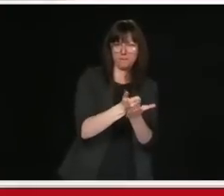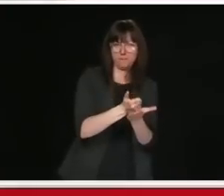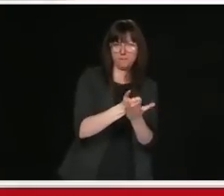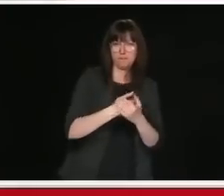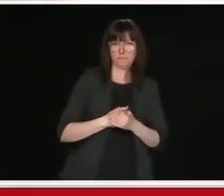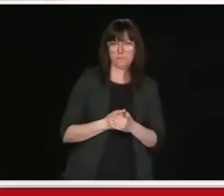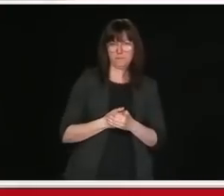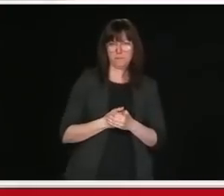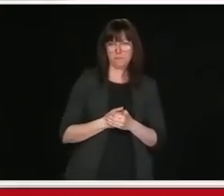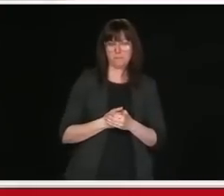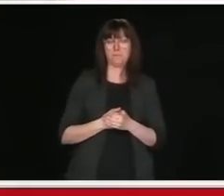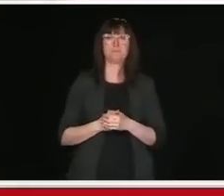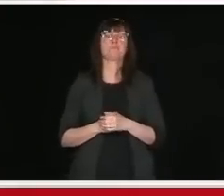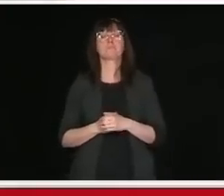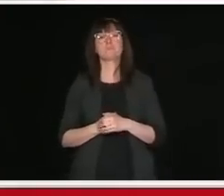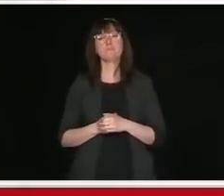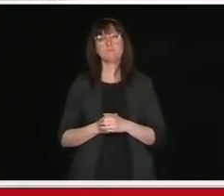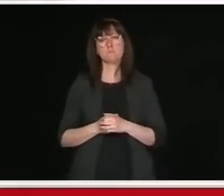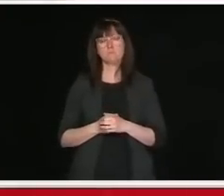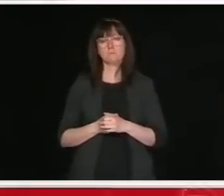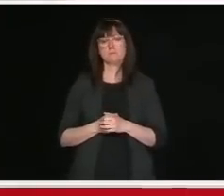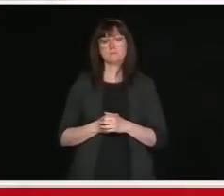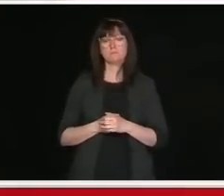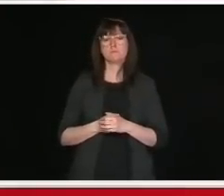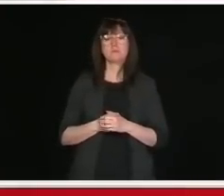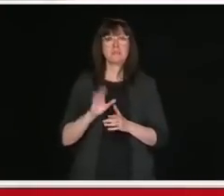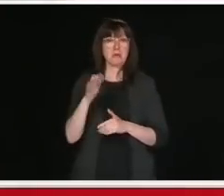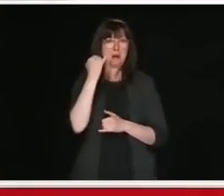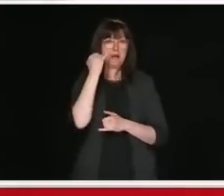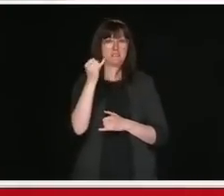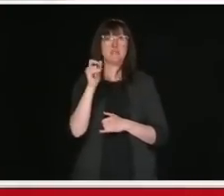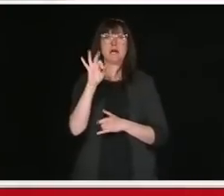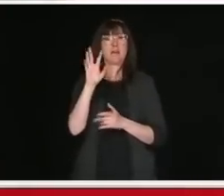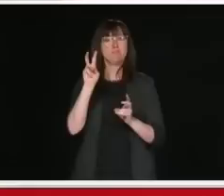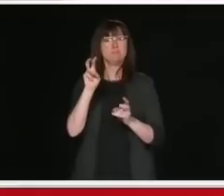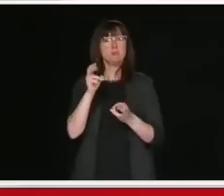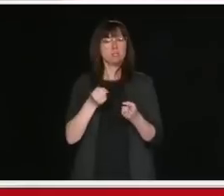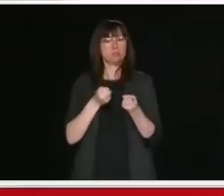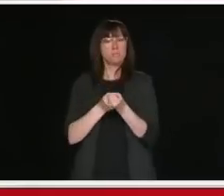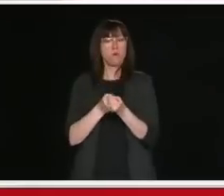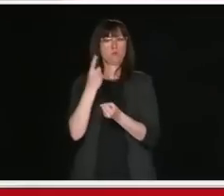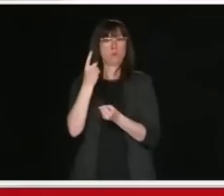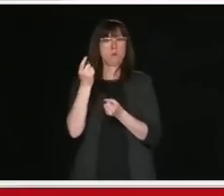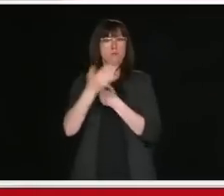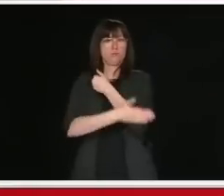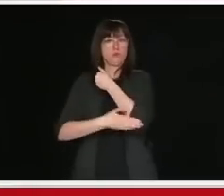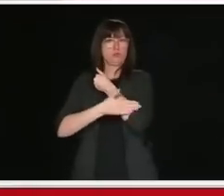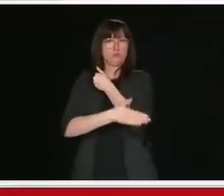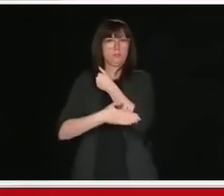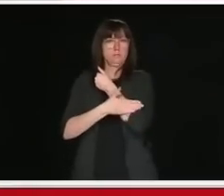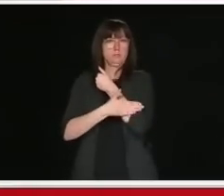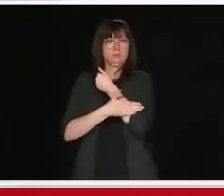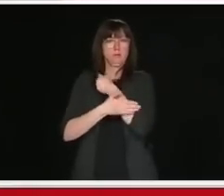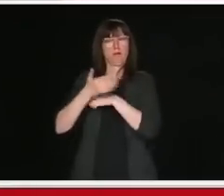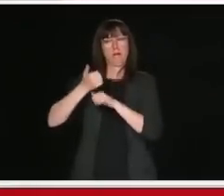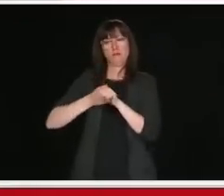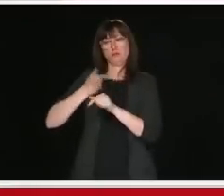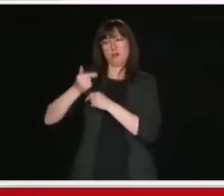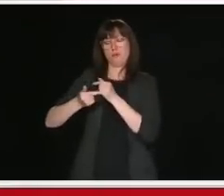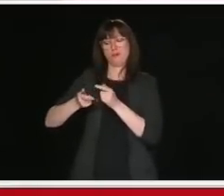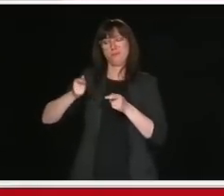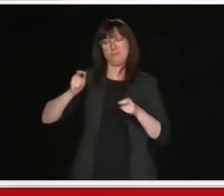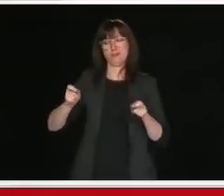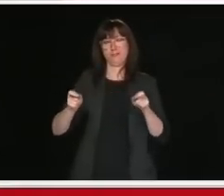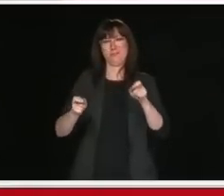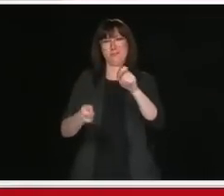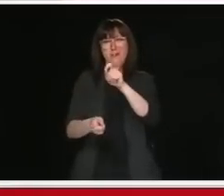The notion of serving our country changes from one generation to another. Your grandfather possibly served his country